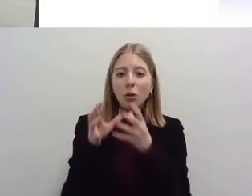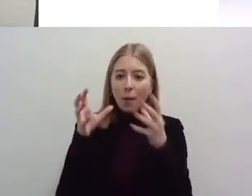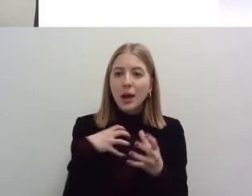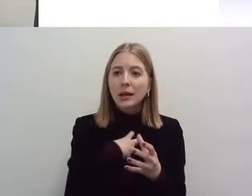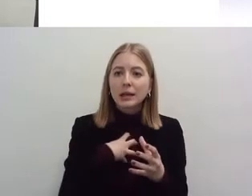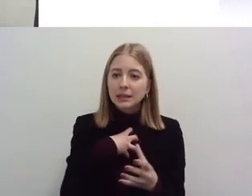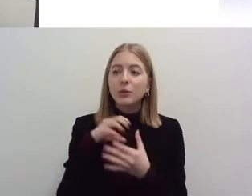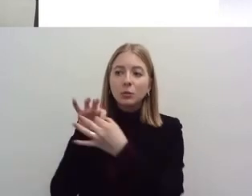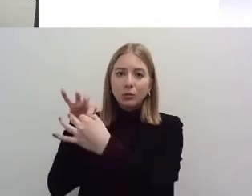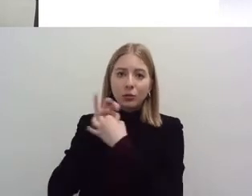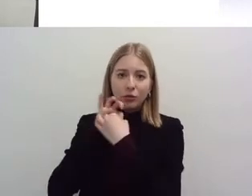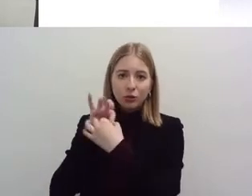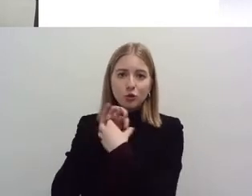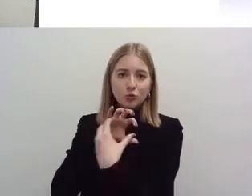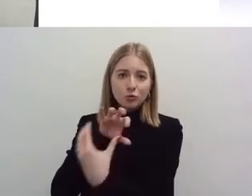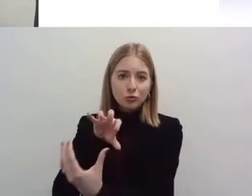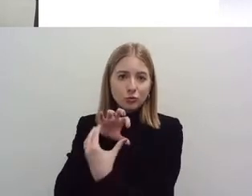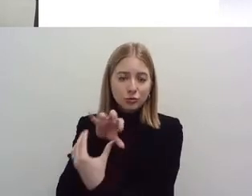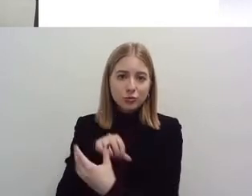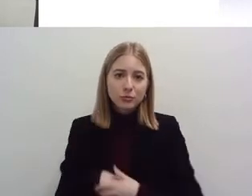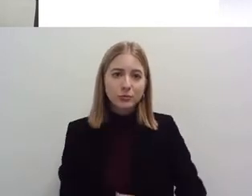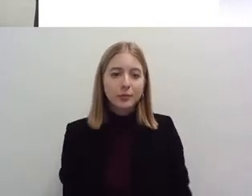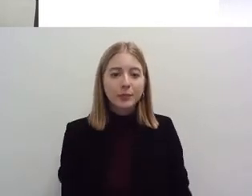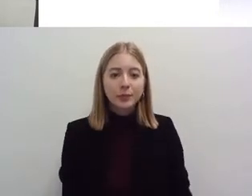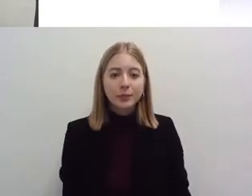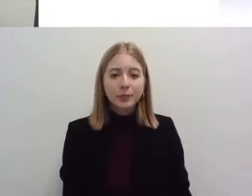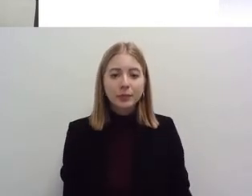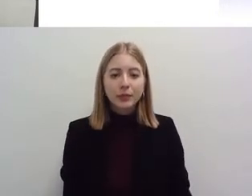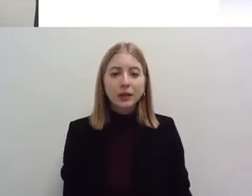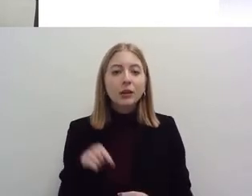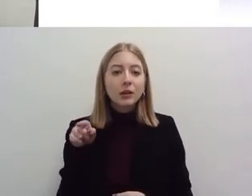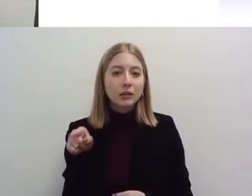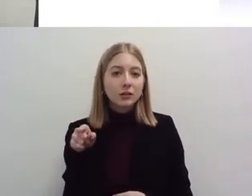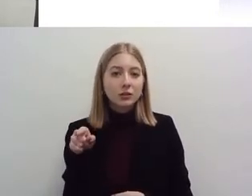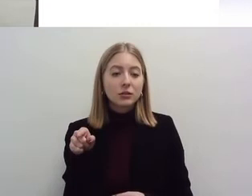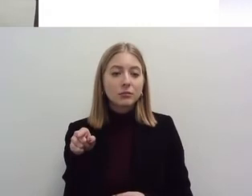and intimate relationships with the child's parents and caregivers.